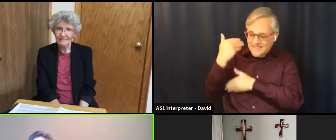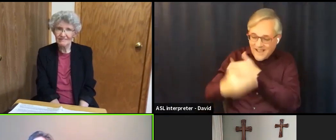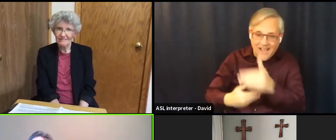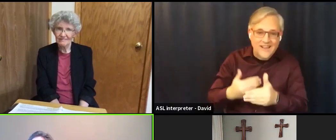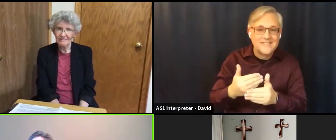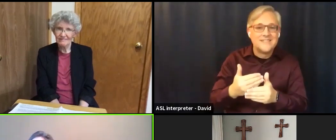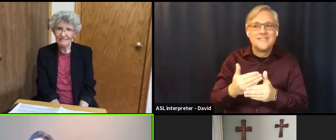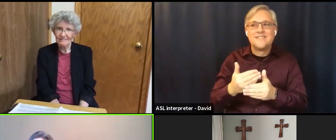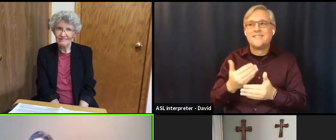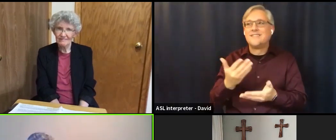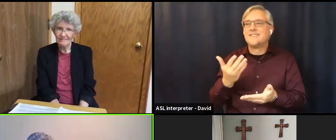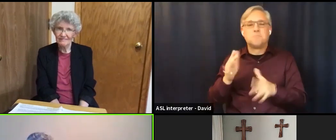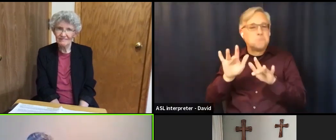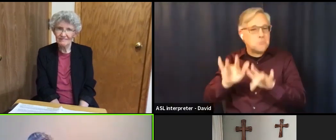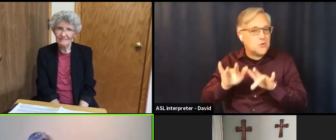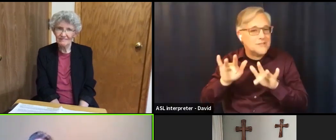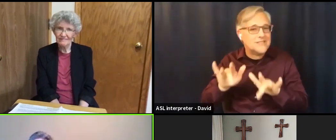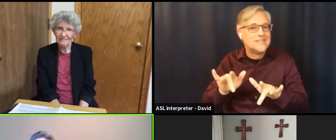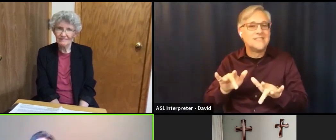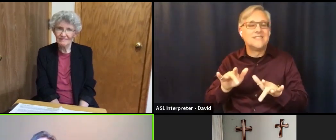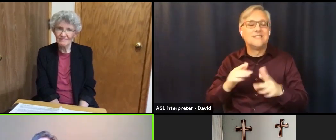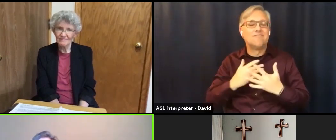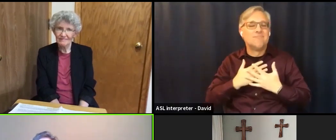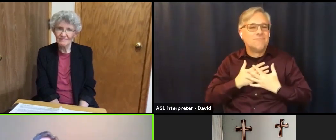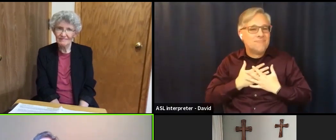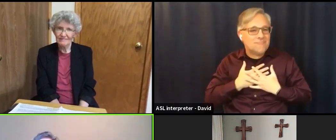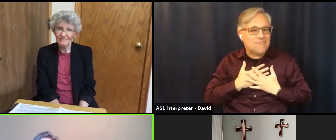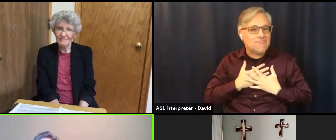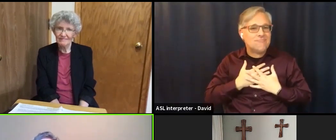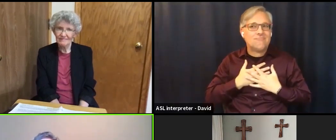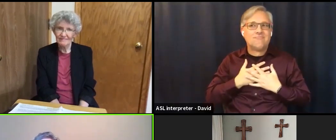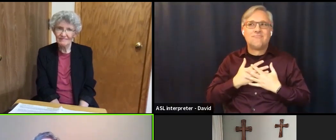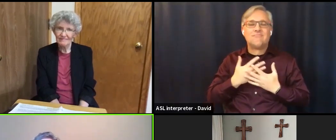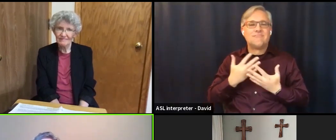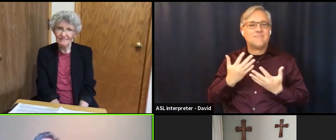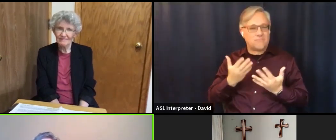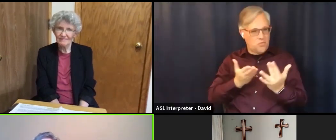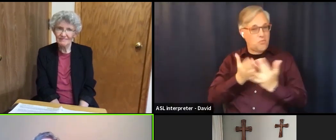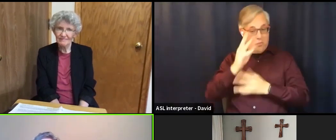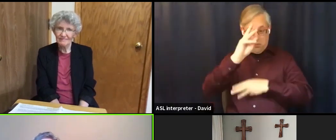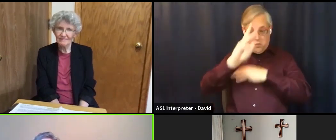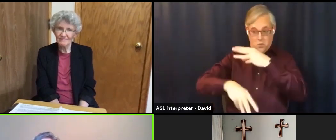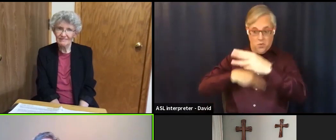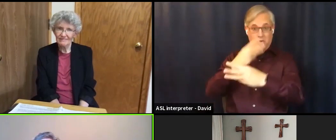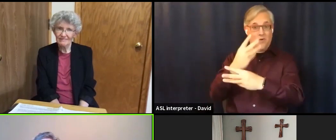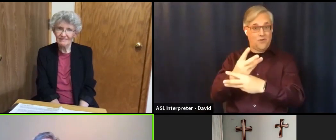mercy and compassion in this world.